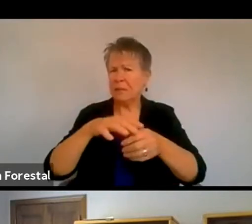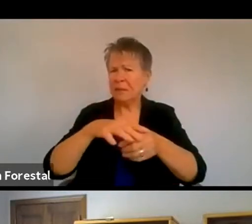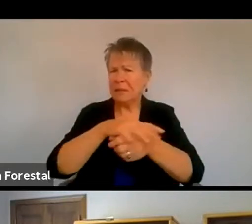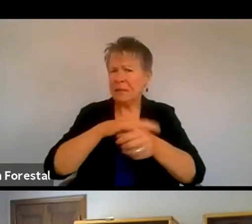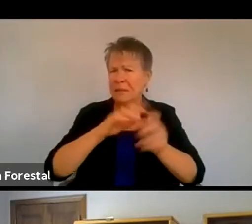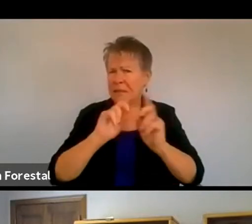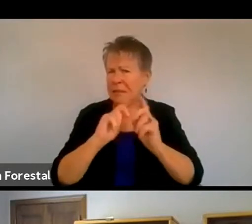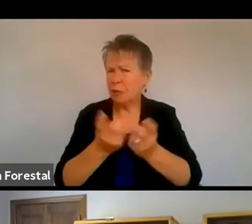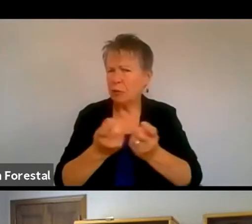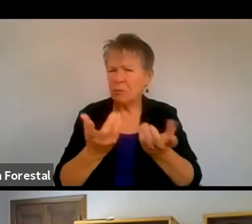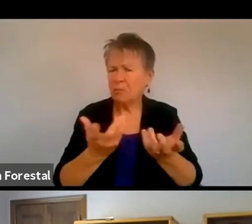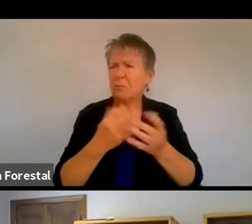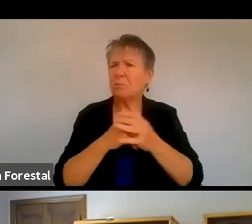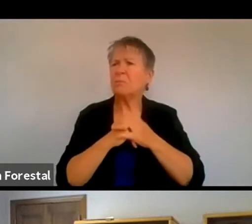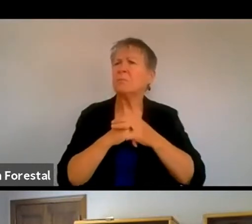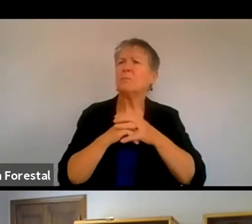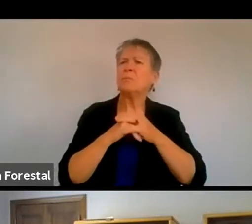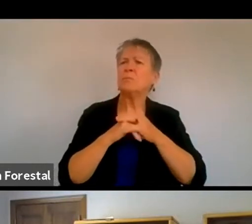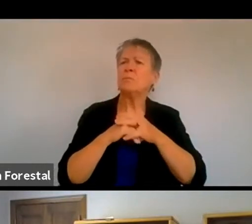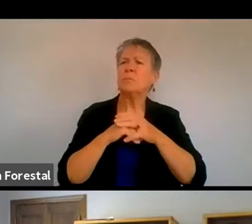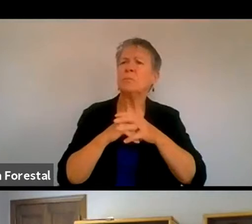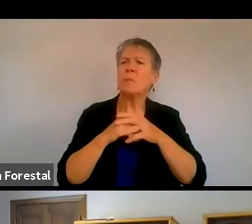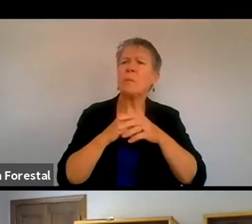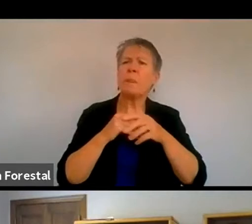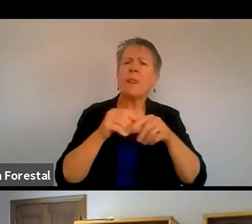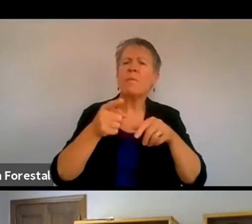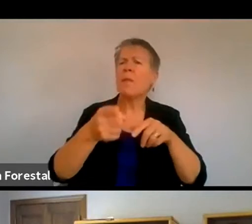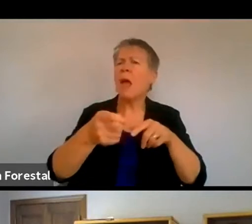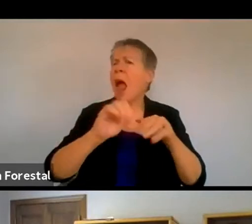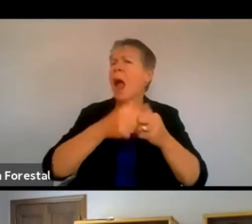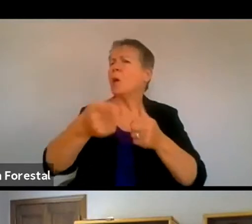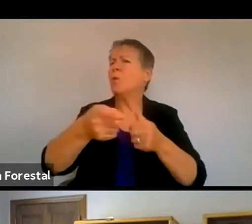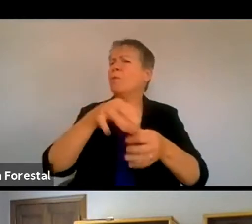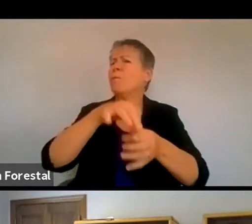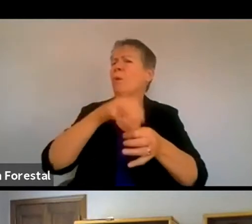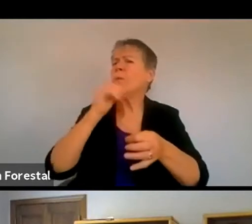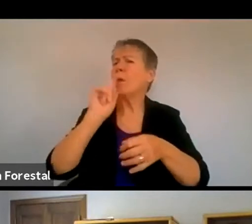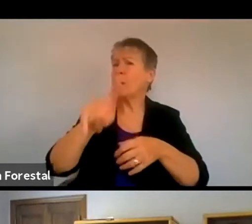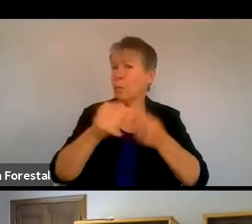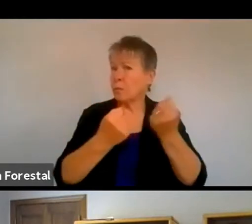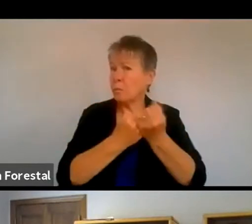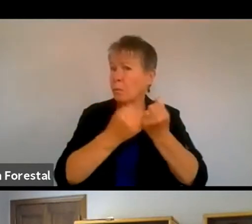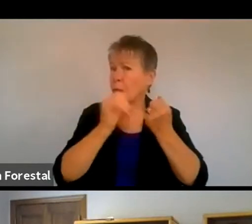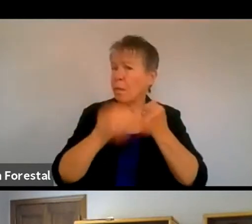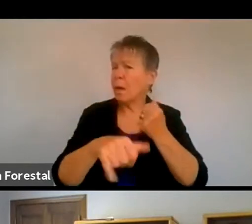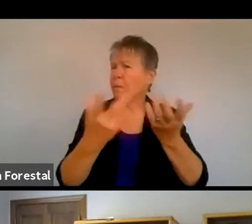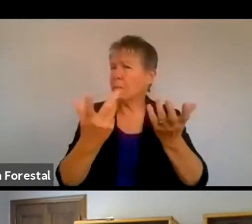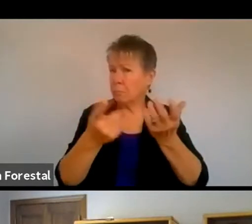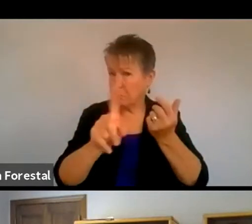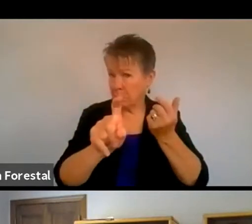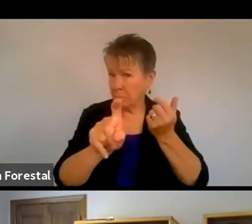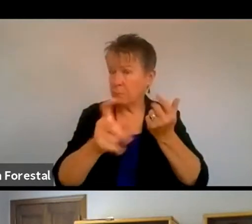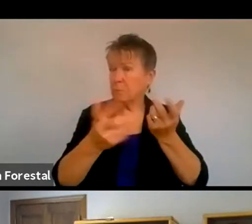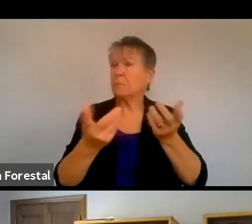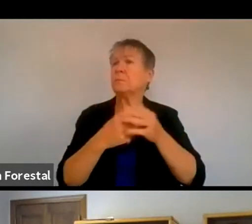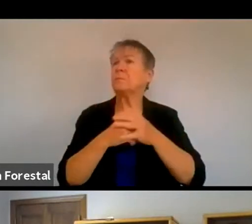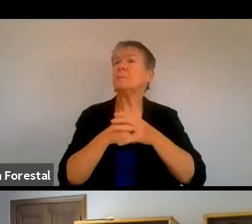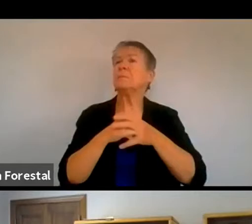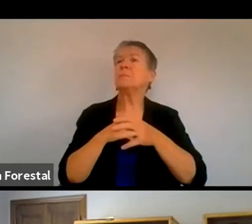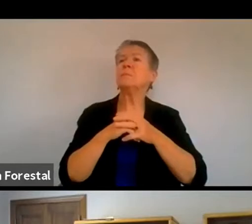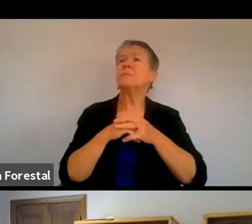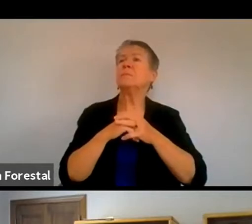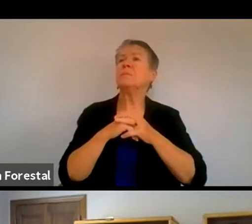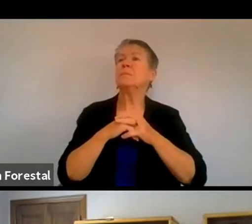in-person voting, Nikita, I'm looking at my scribble here. On in-person voting, right now it is as we have laid